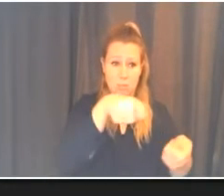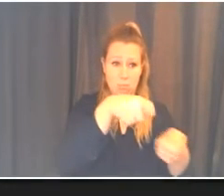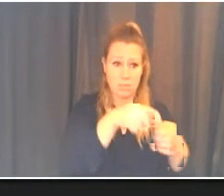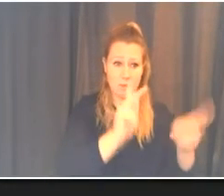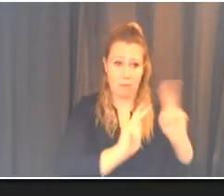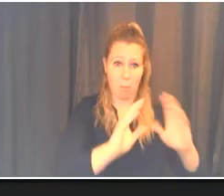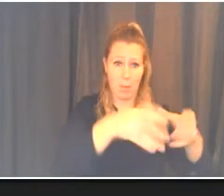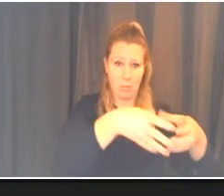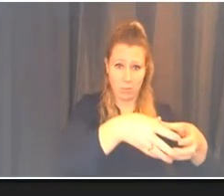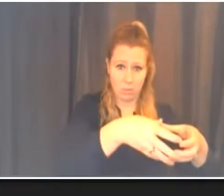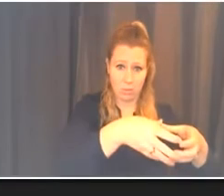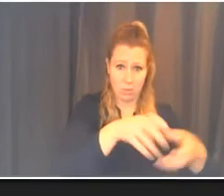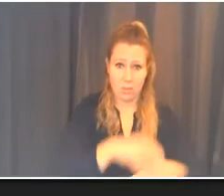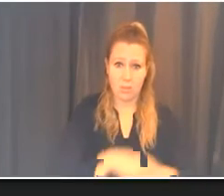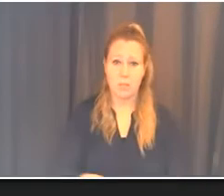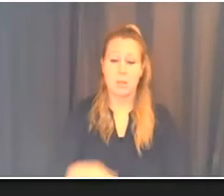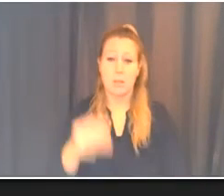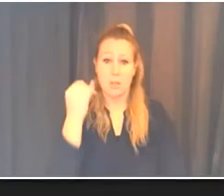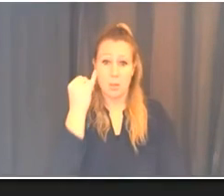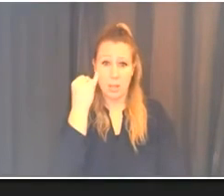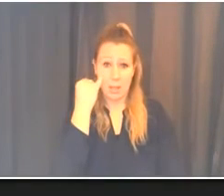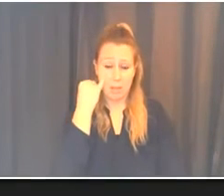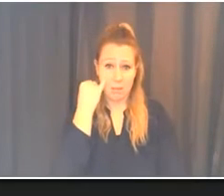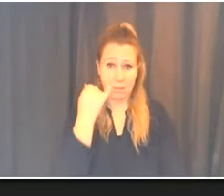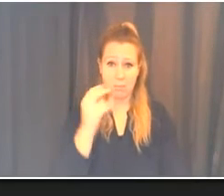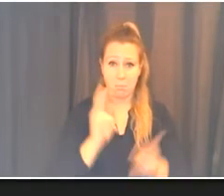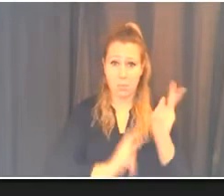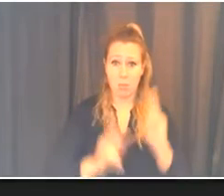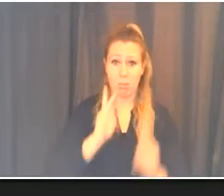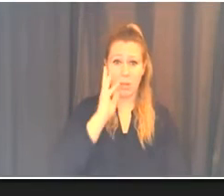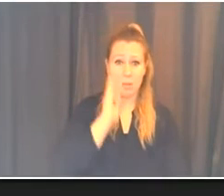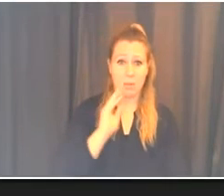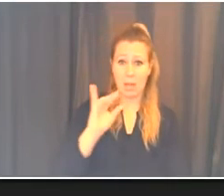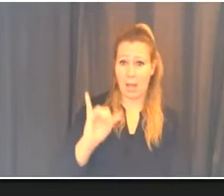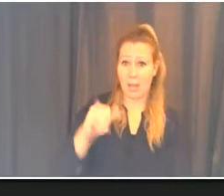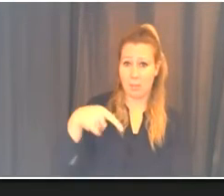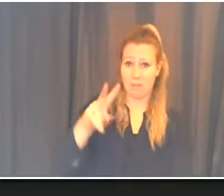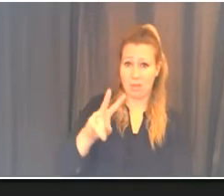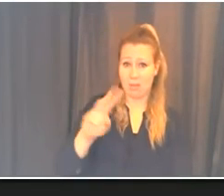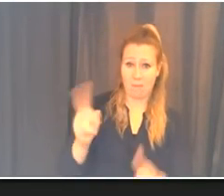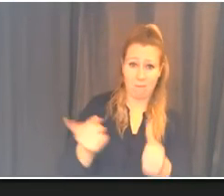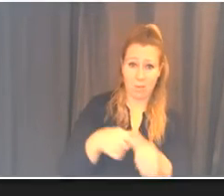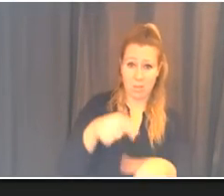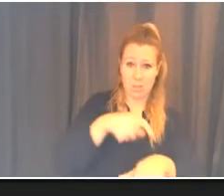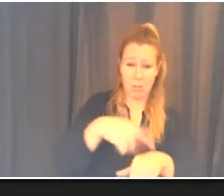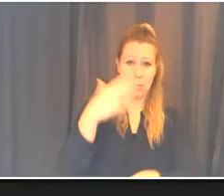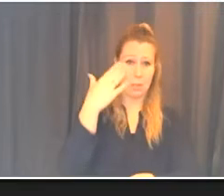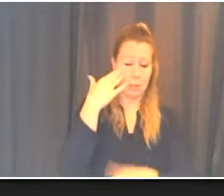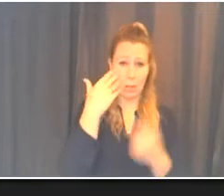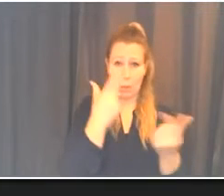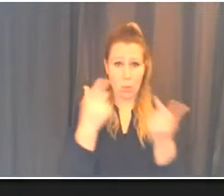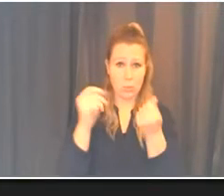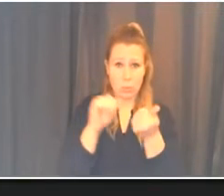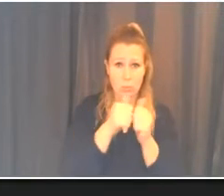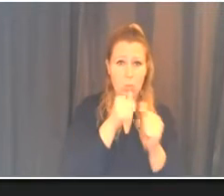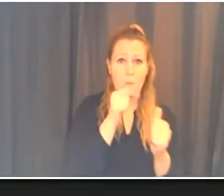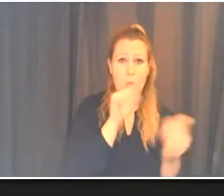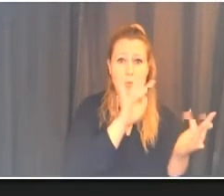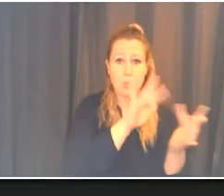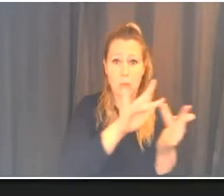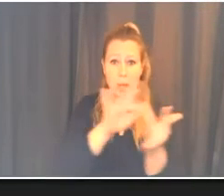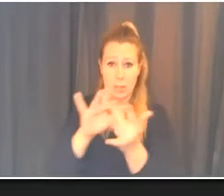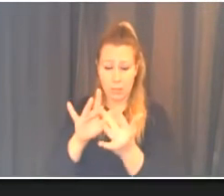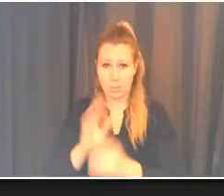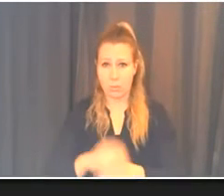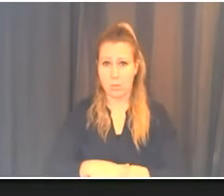of inquiries every single person testifying before you today and so many more who cannot do so are speaking with one